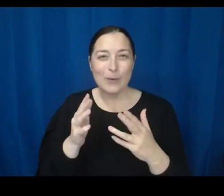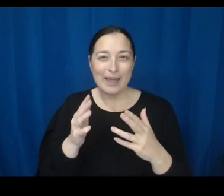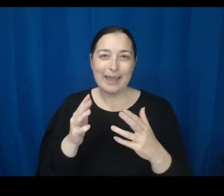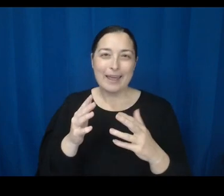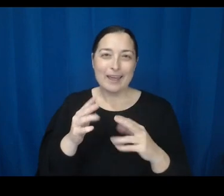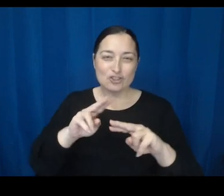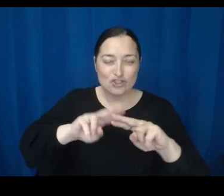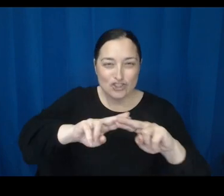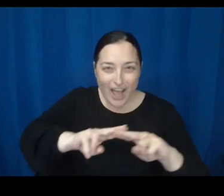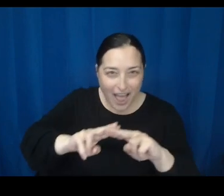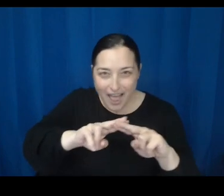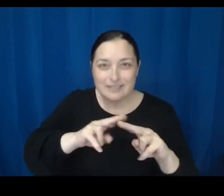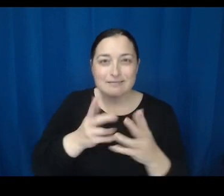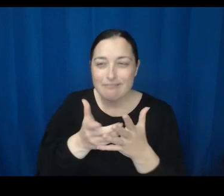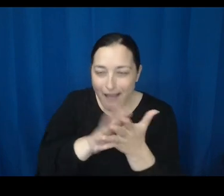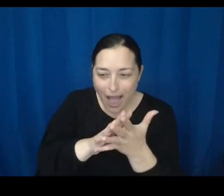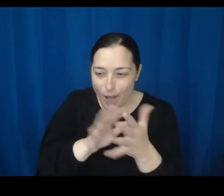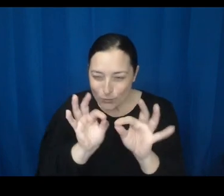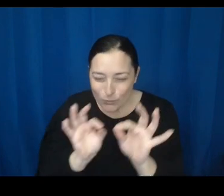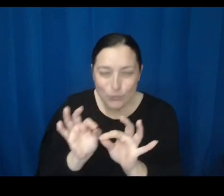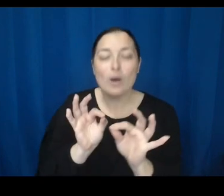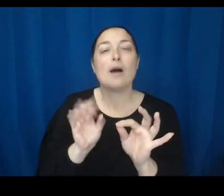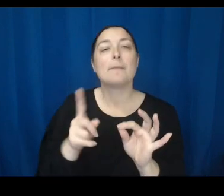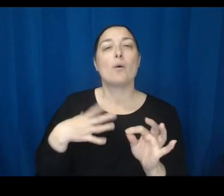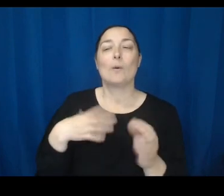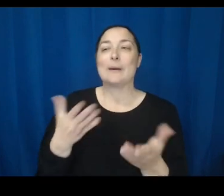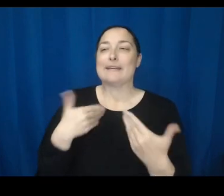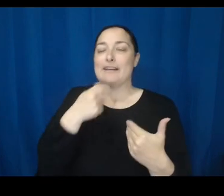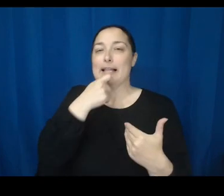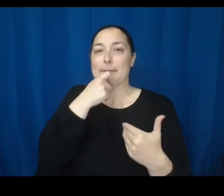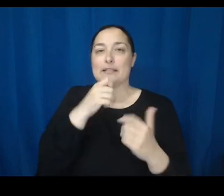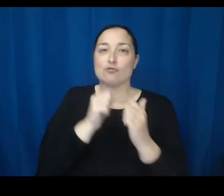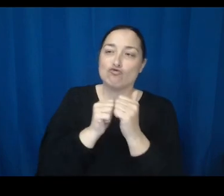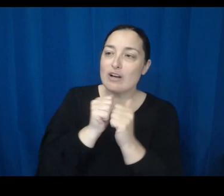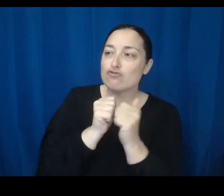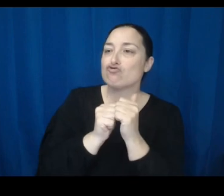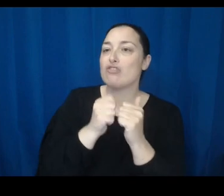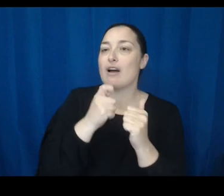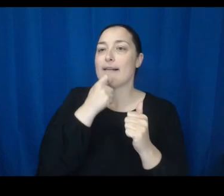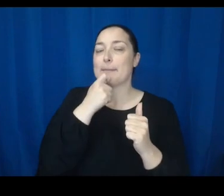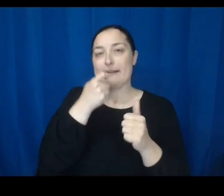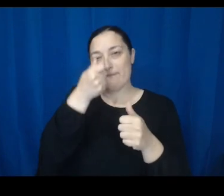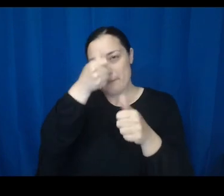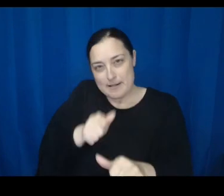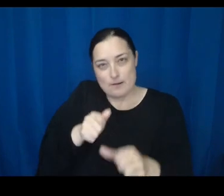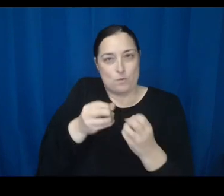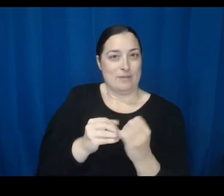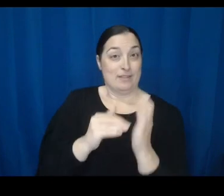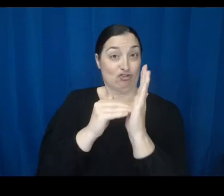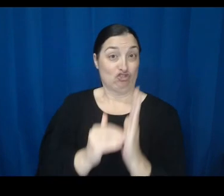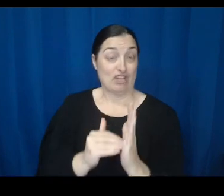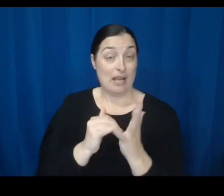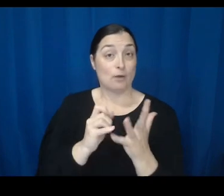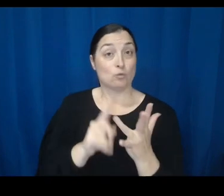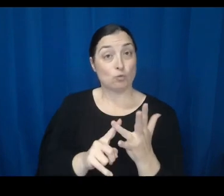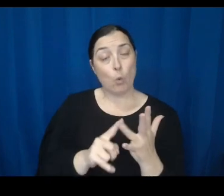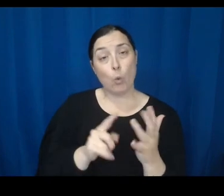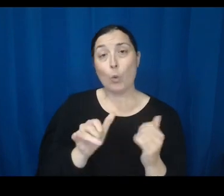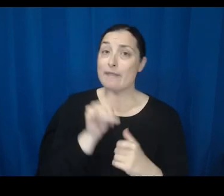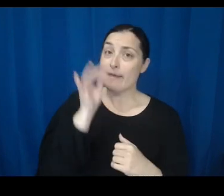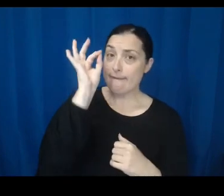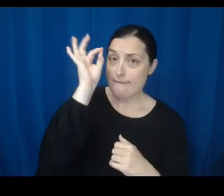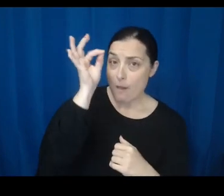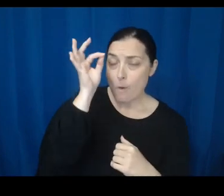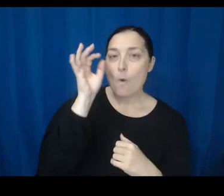just start by giving ourselves a little bit of structure and familiarity with the chair. So you might like to use either the yellow or a